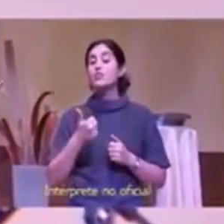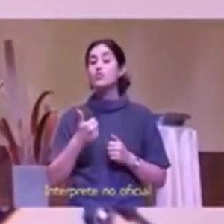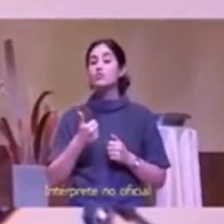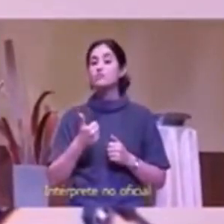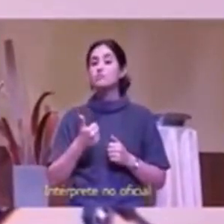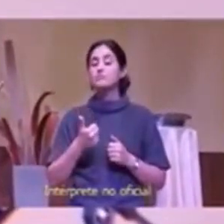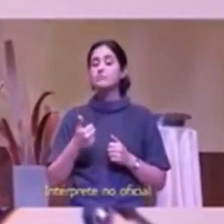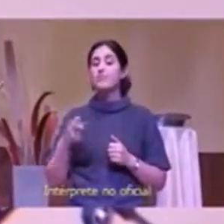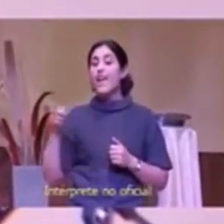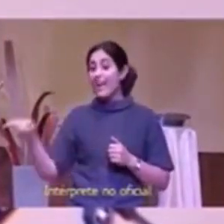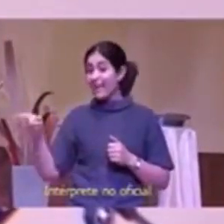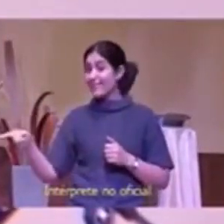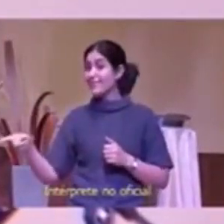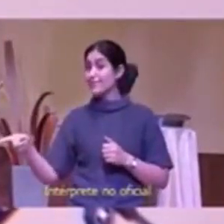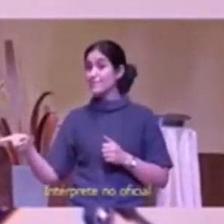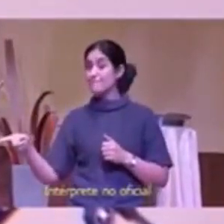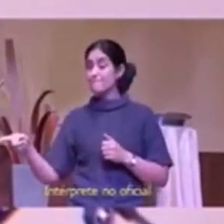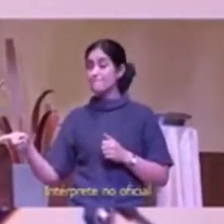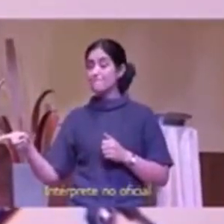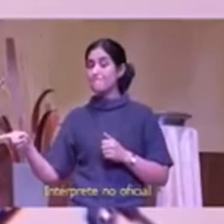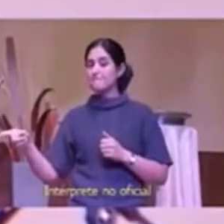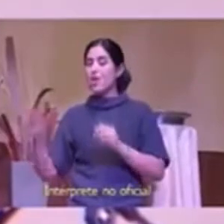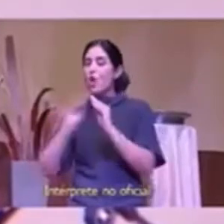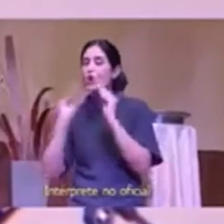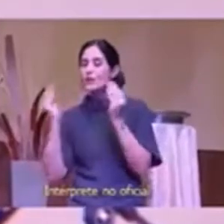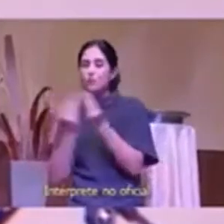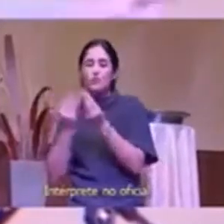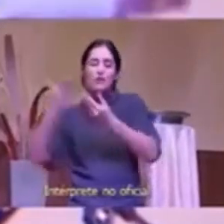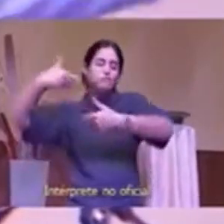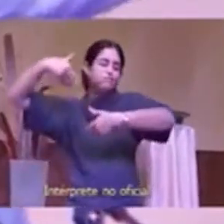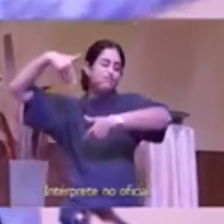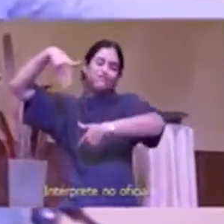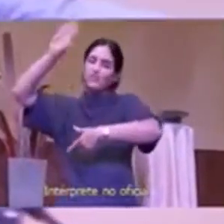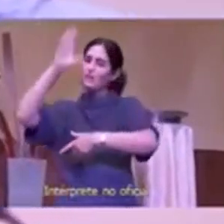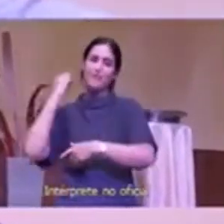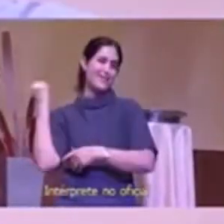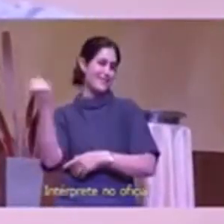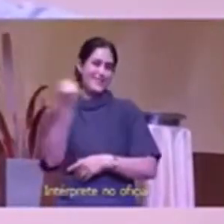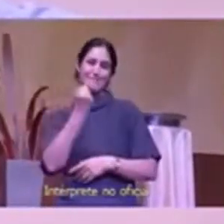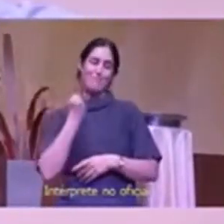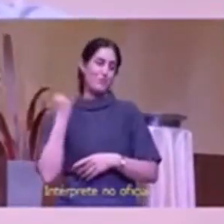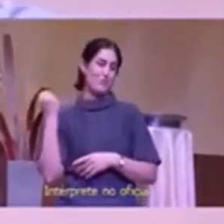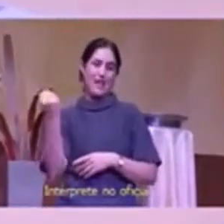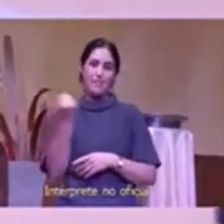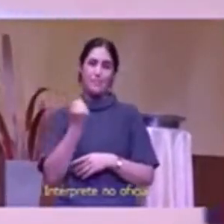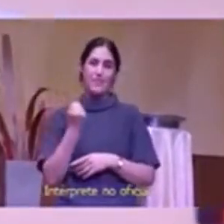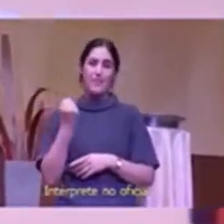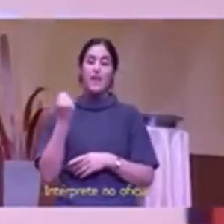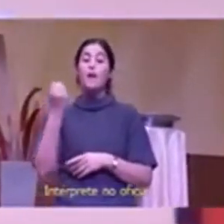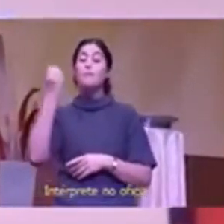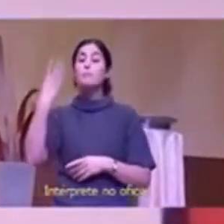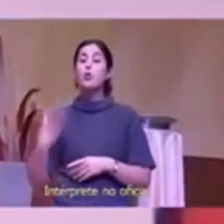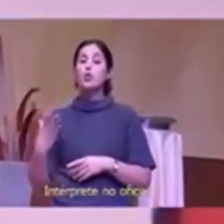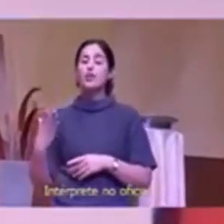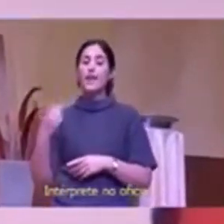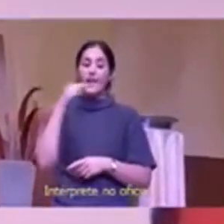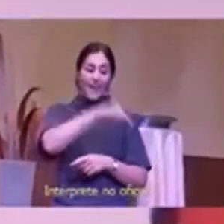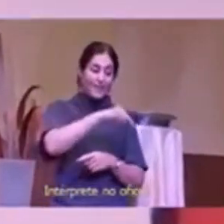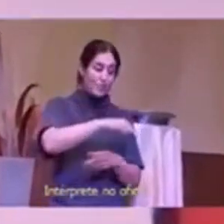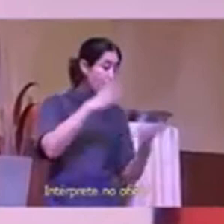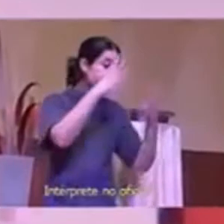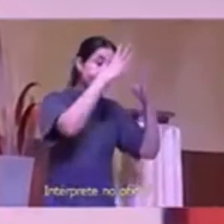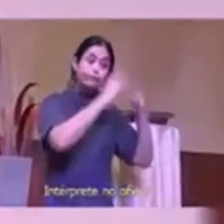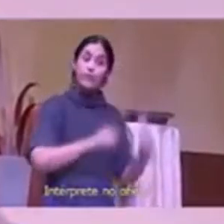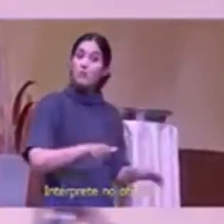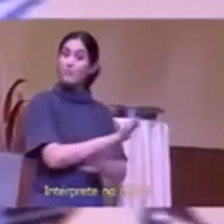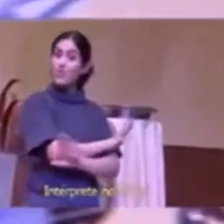staggering. Pero la influencia será enorme. Because then you will eradicate the problem down here. Porque van a erradicar el problema